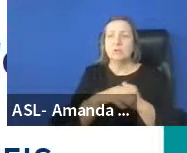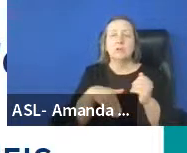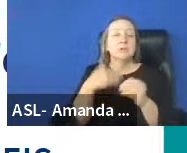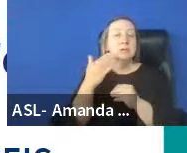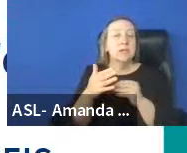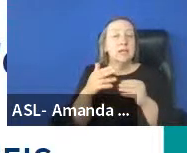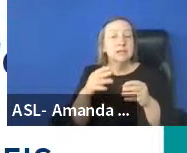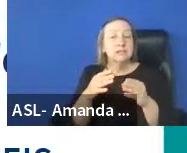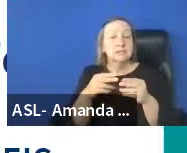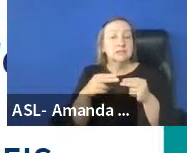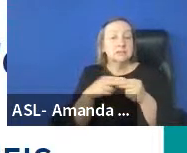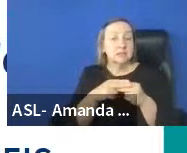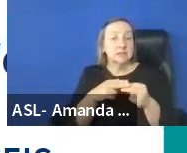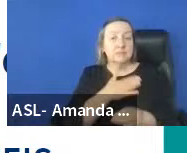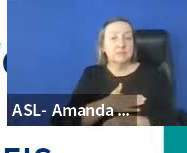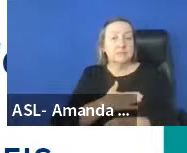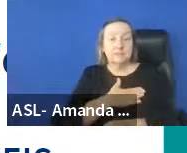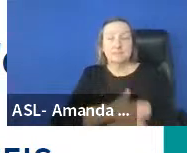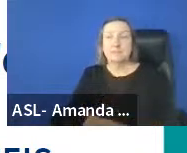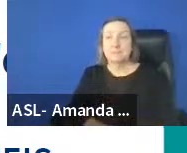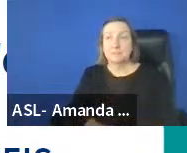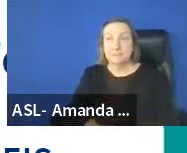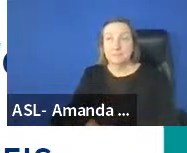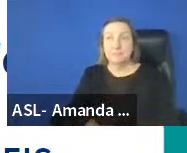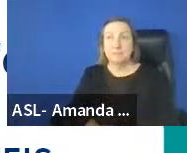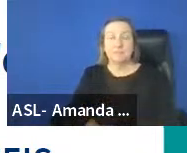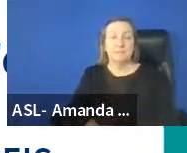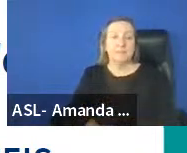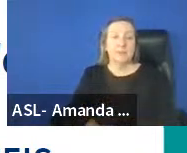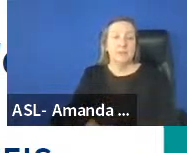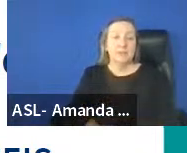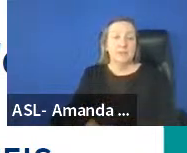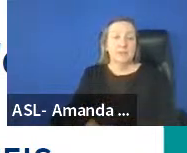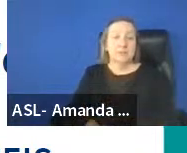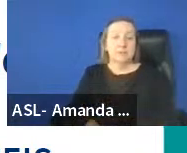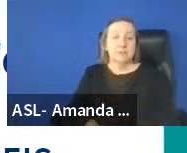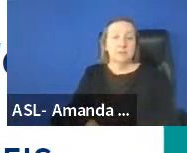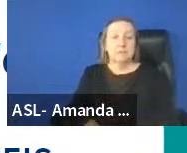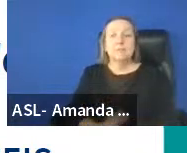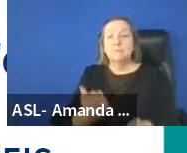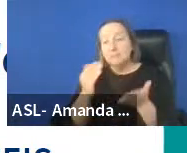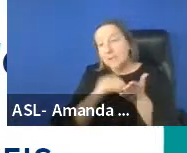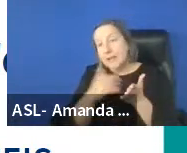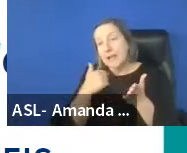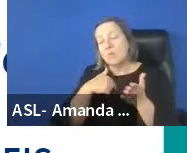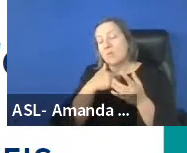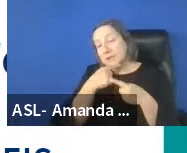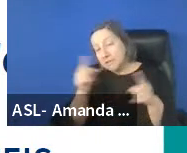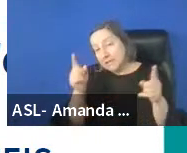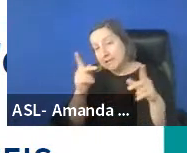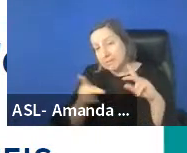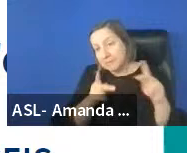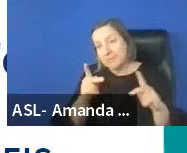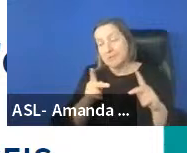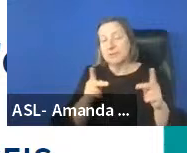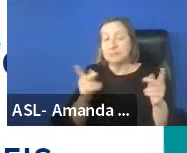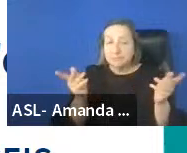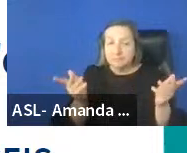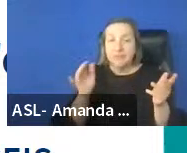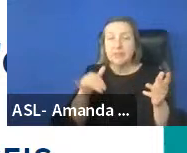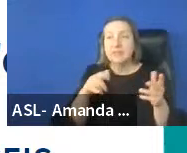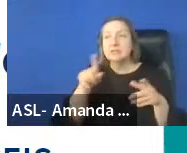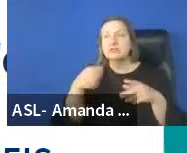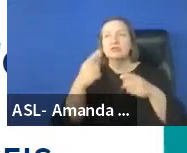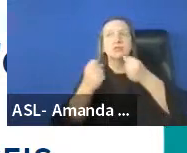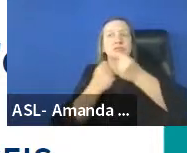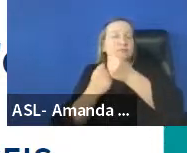next slide, please. So once again, we've been telling folks that this is just a